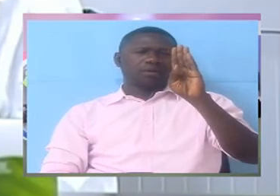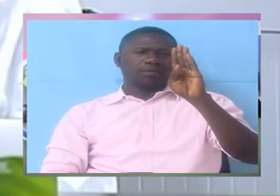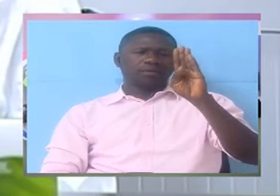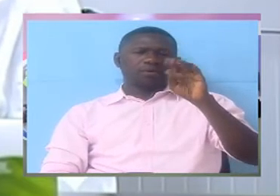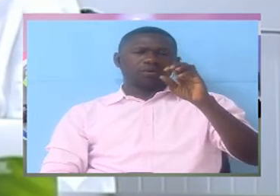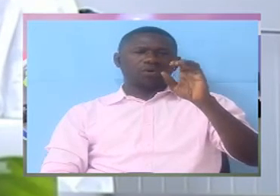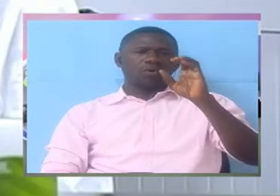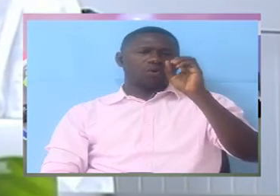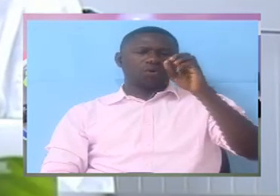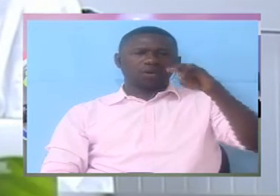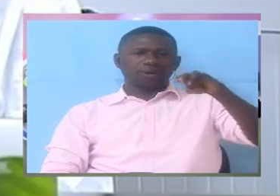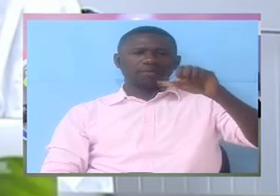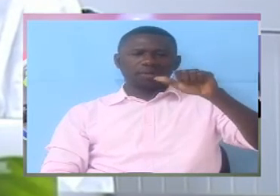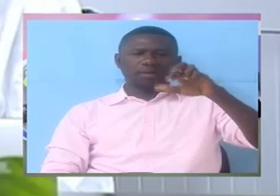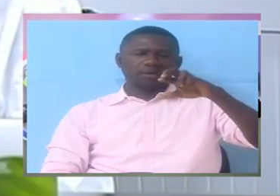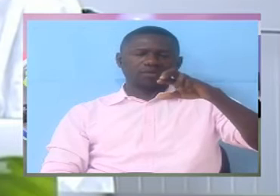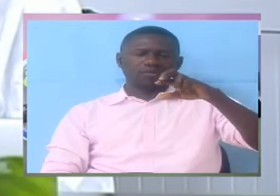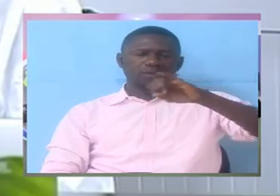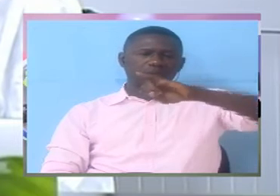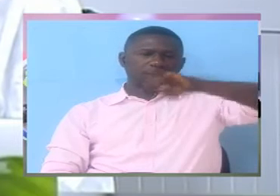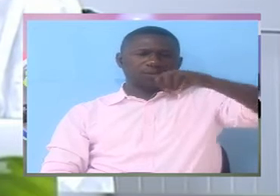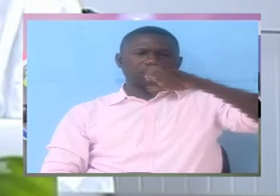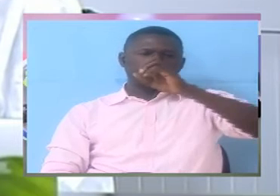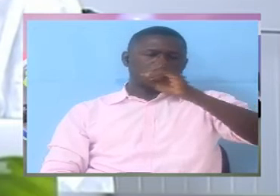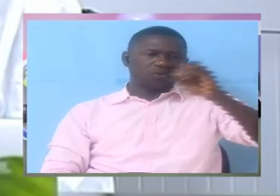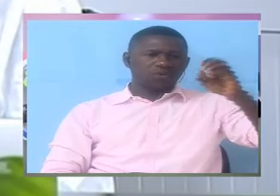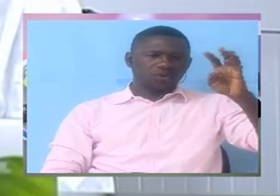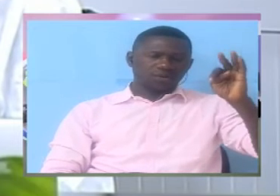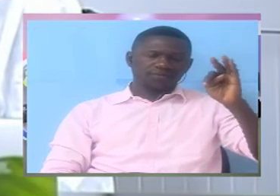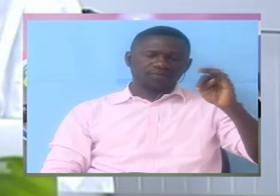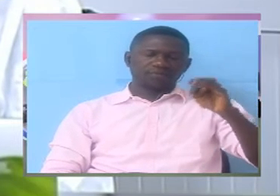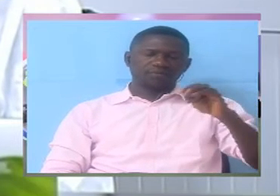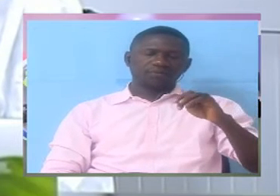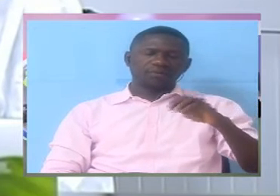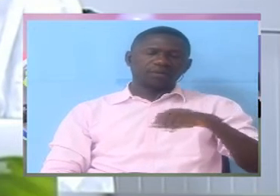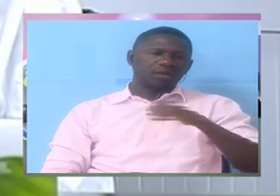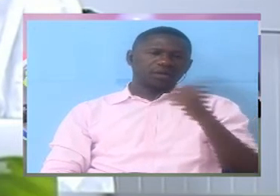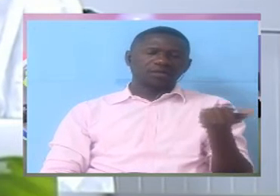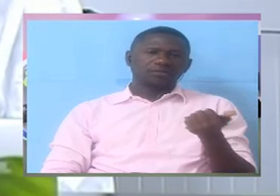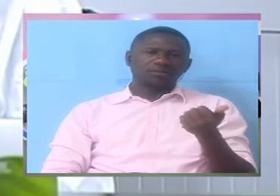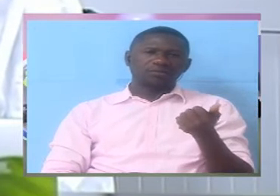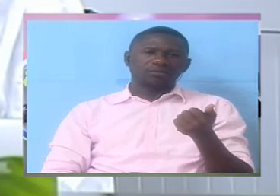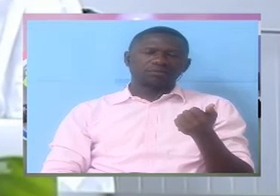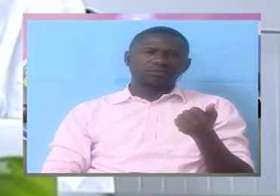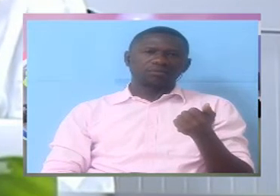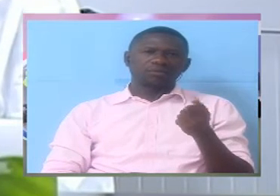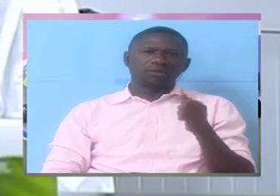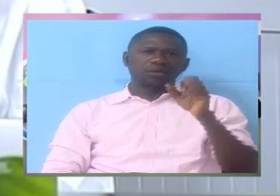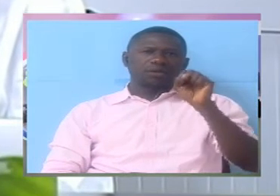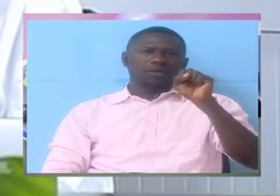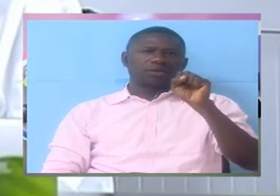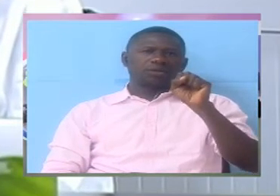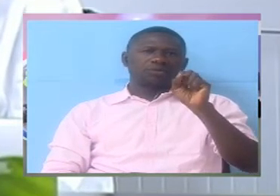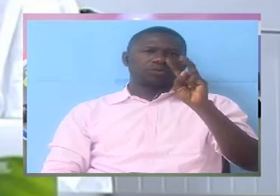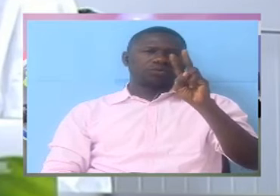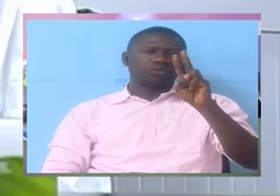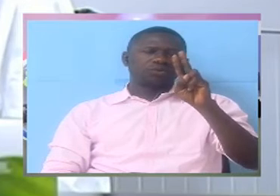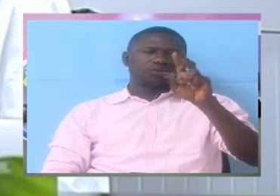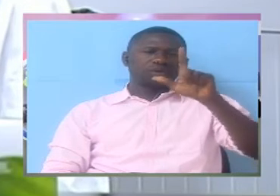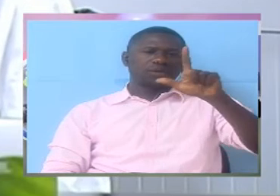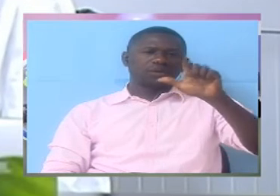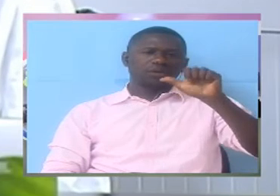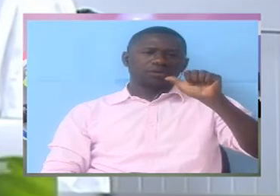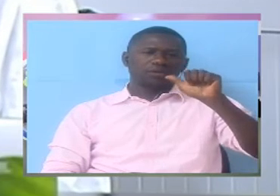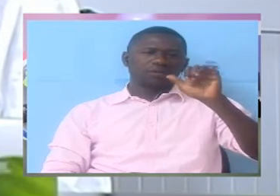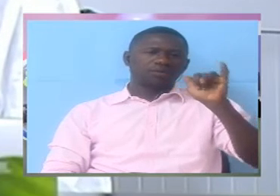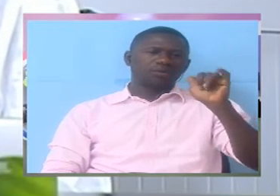cross the border Omar Diouf am ko tengol wolena ne o sala Suleiman Sar lemba yeah ah Suleiman Sar cross the